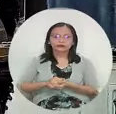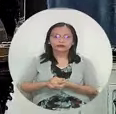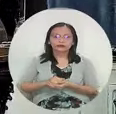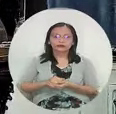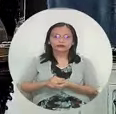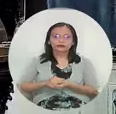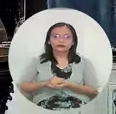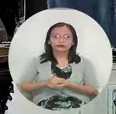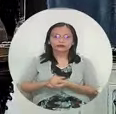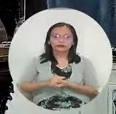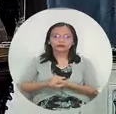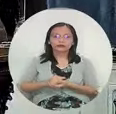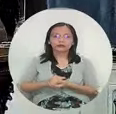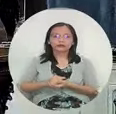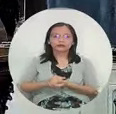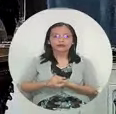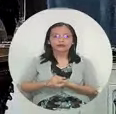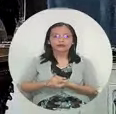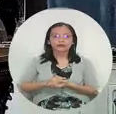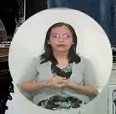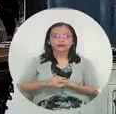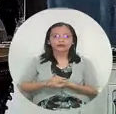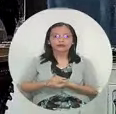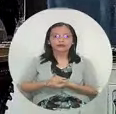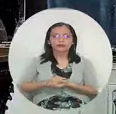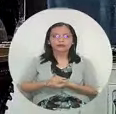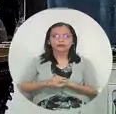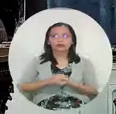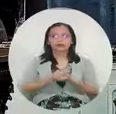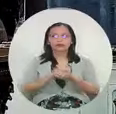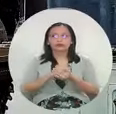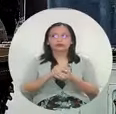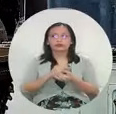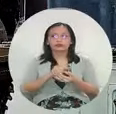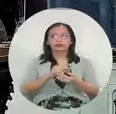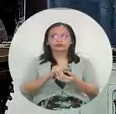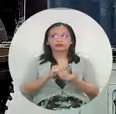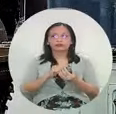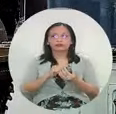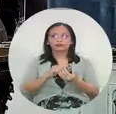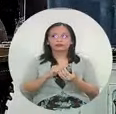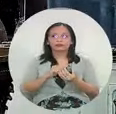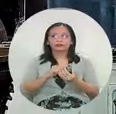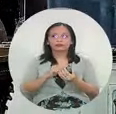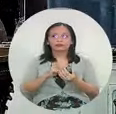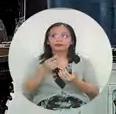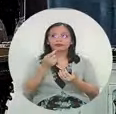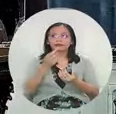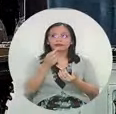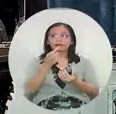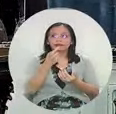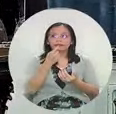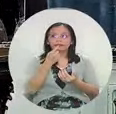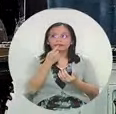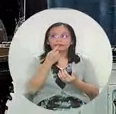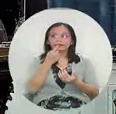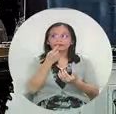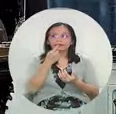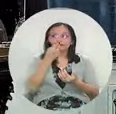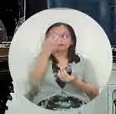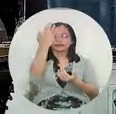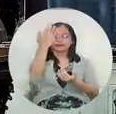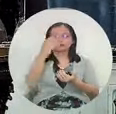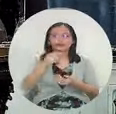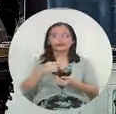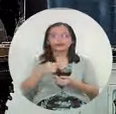You know that message, when you look at the mirror, the first thing that you see is your nose. That's how simple the message